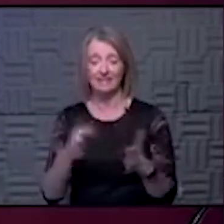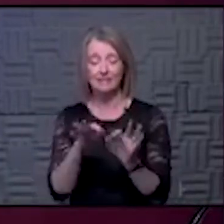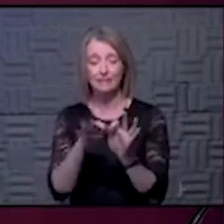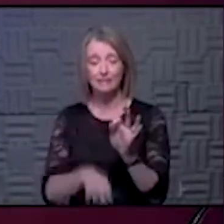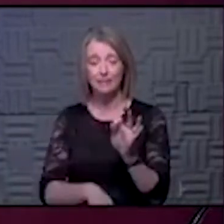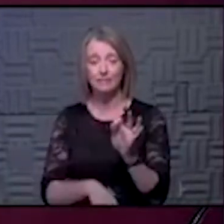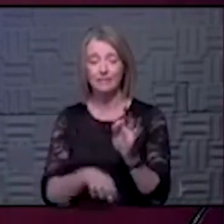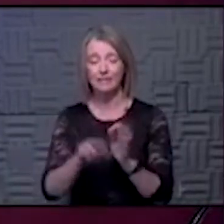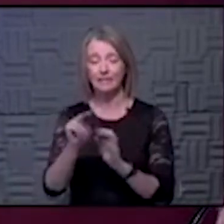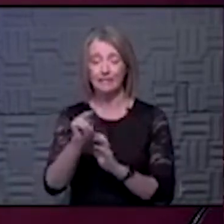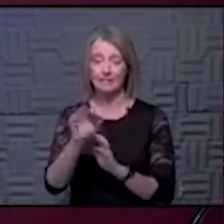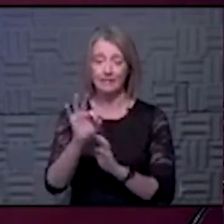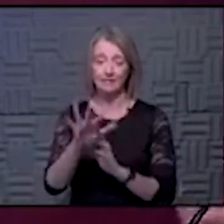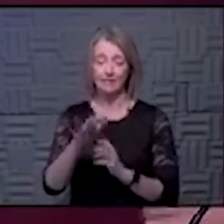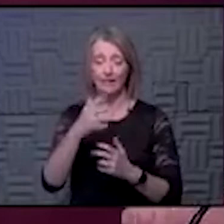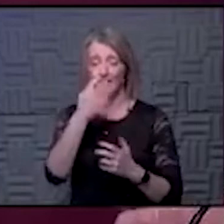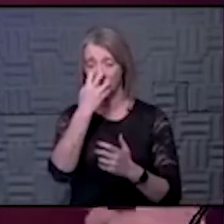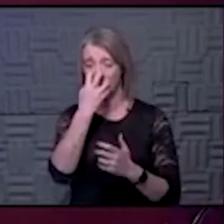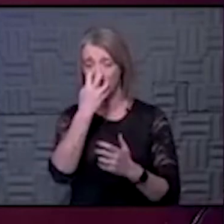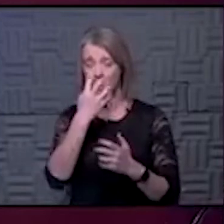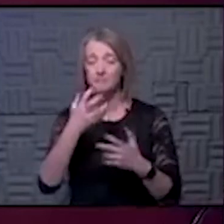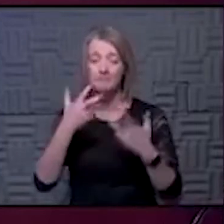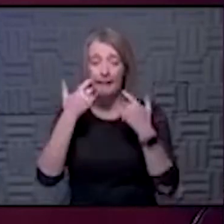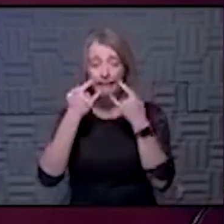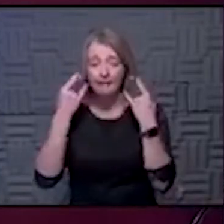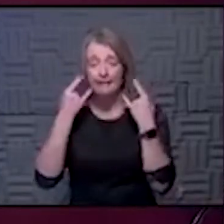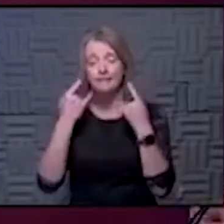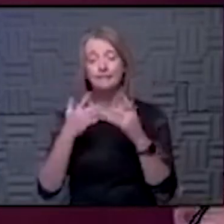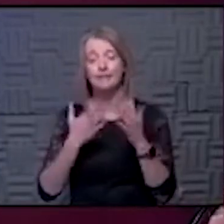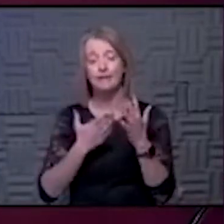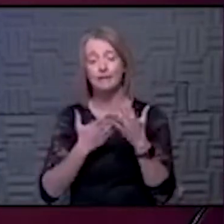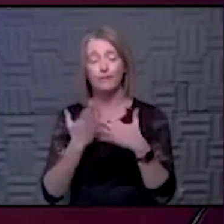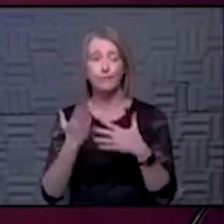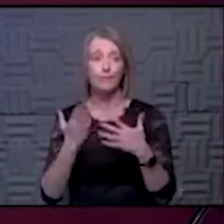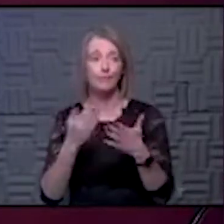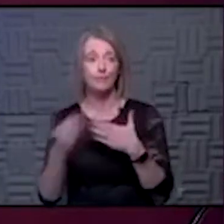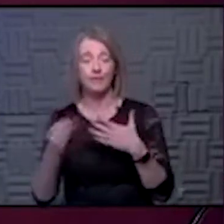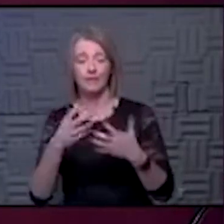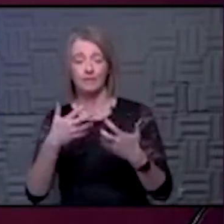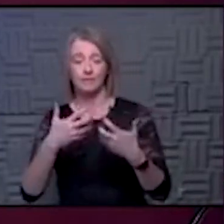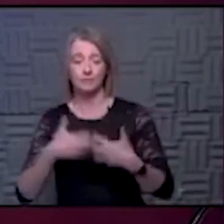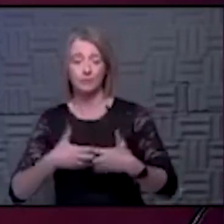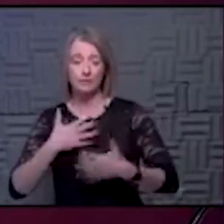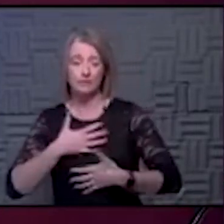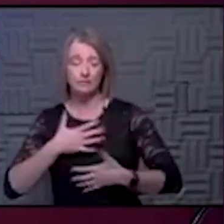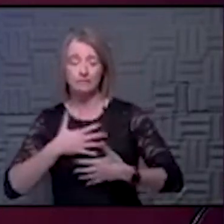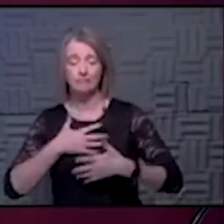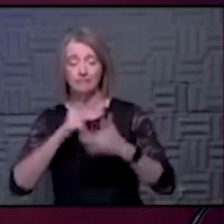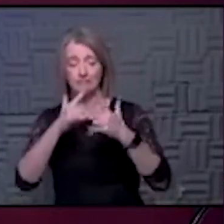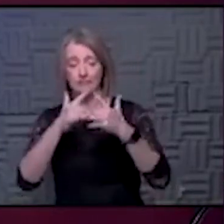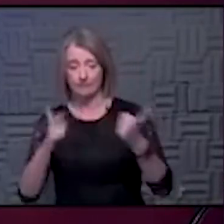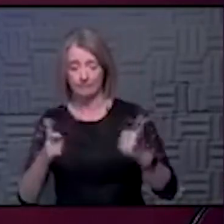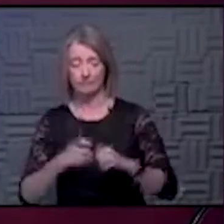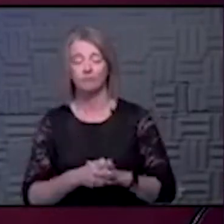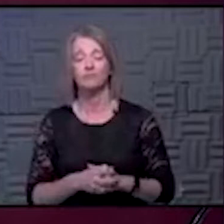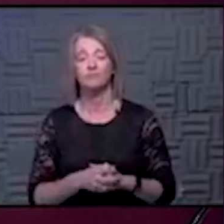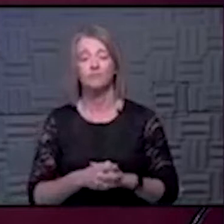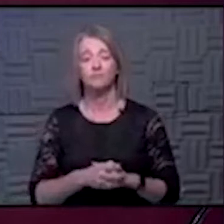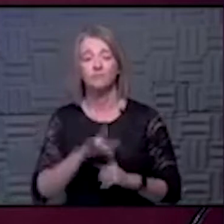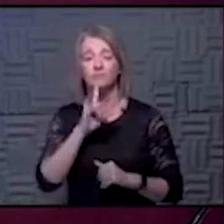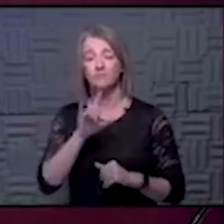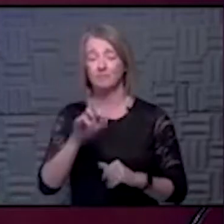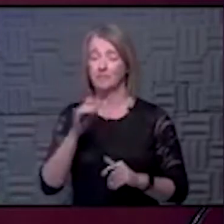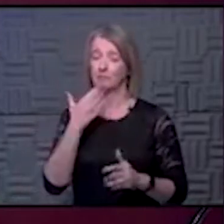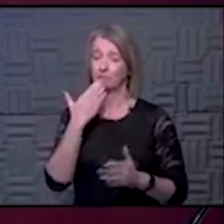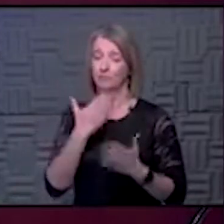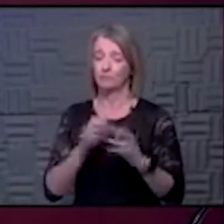as N95 respirator masks all the way up through ventilator systems, et cetera. And it was an